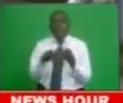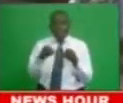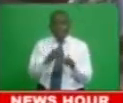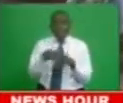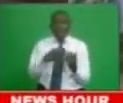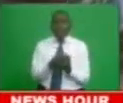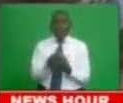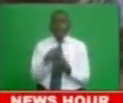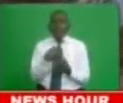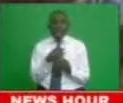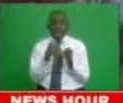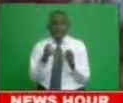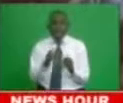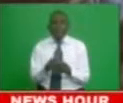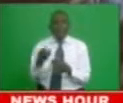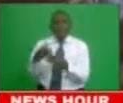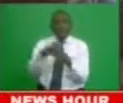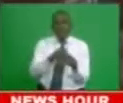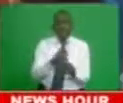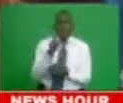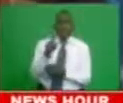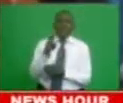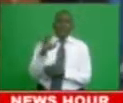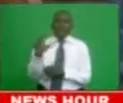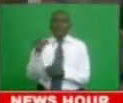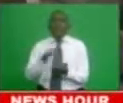directors have earmarked the disbursement of